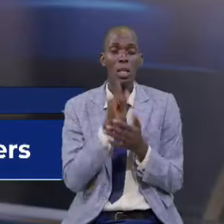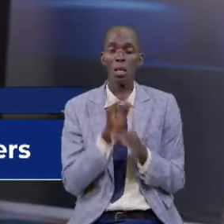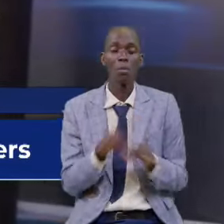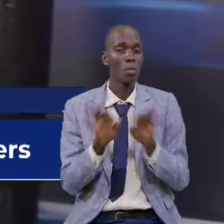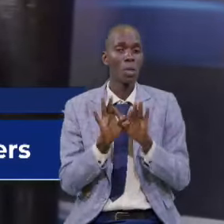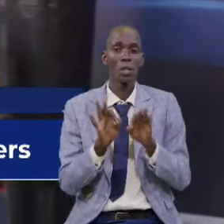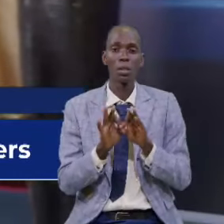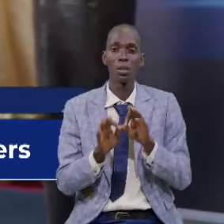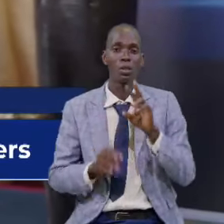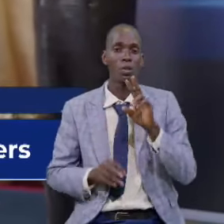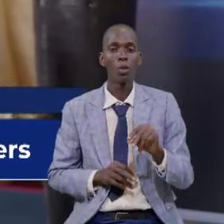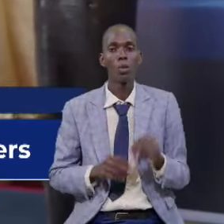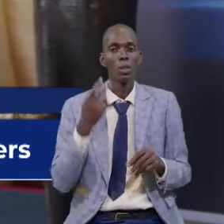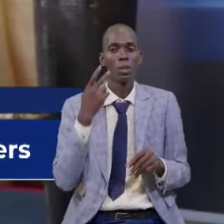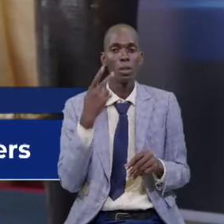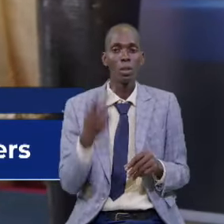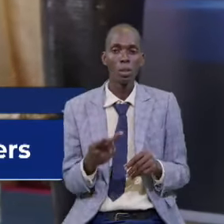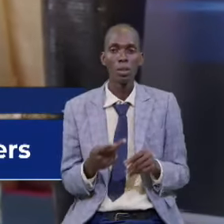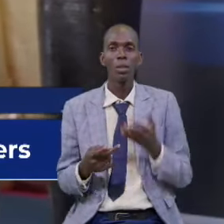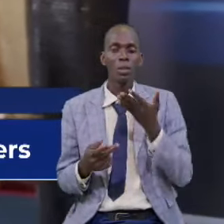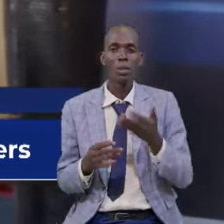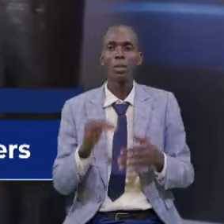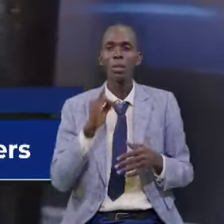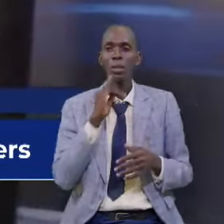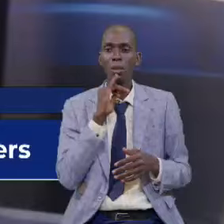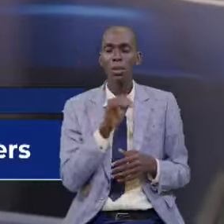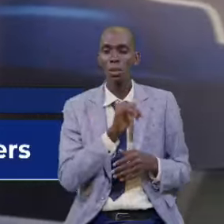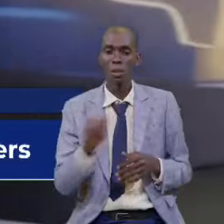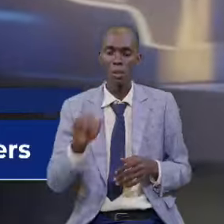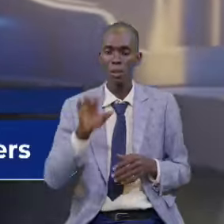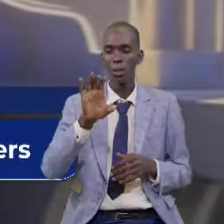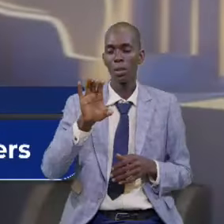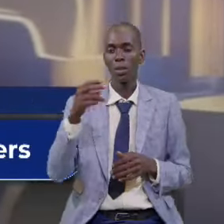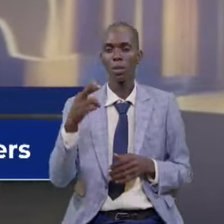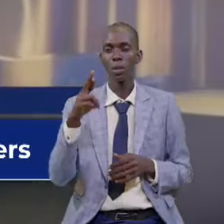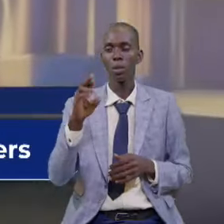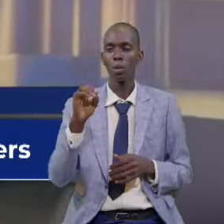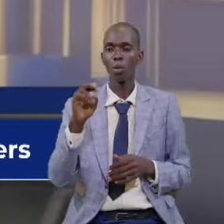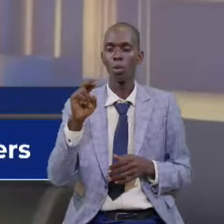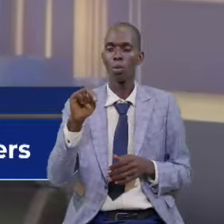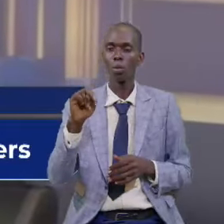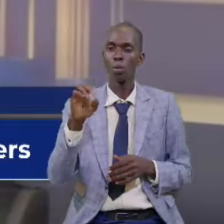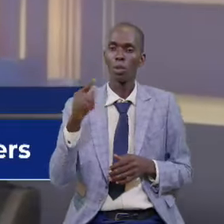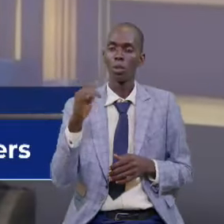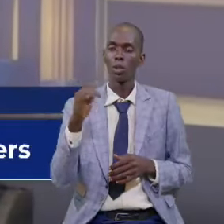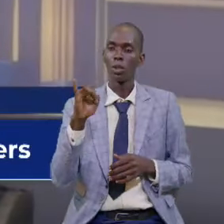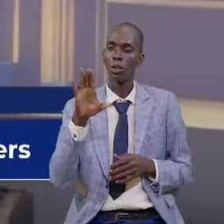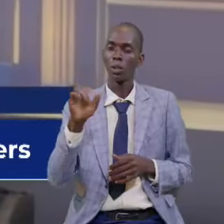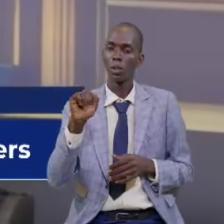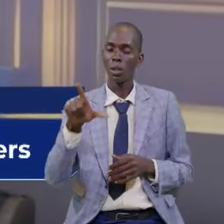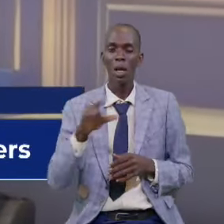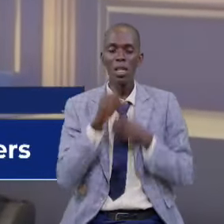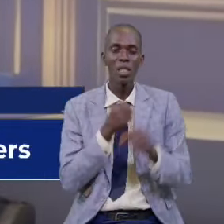there is chronological age. That's, you know, you are 40, you are 43 by the calendar.